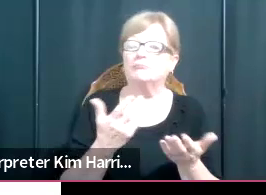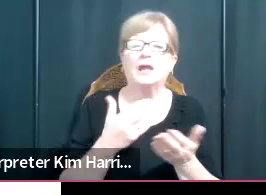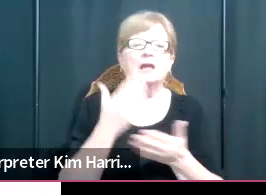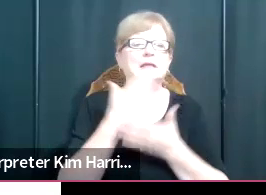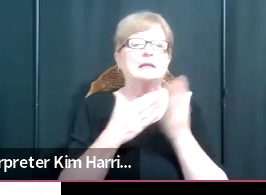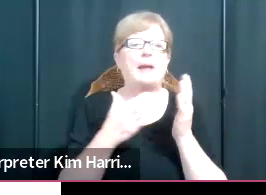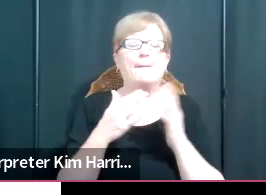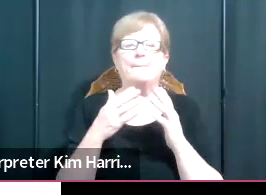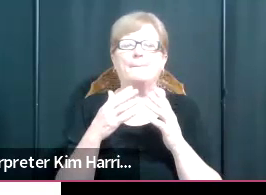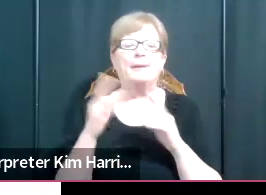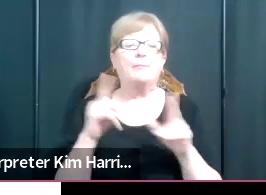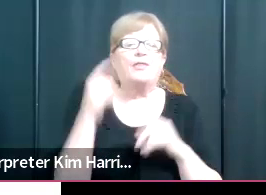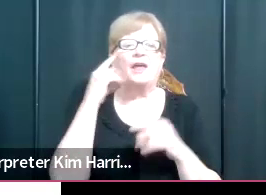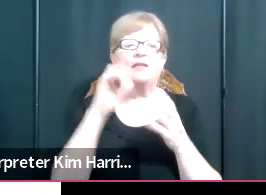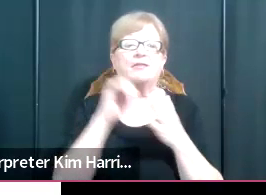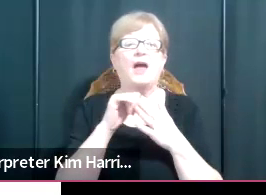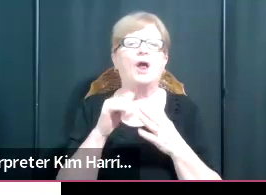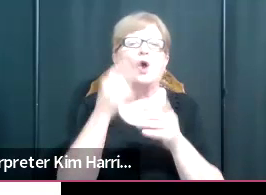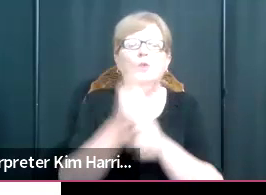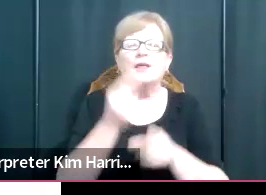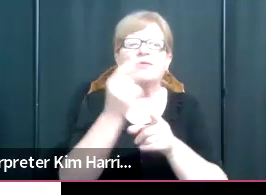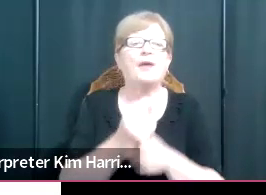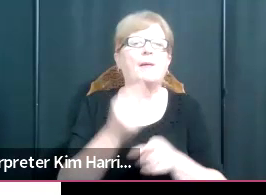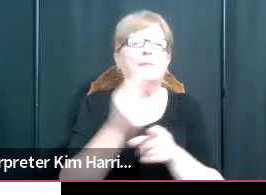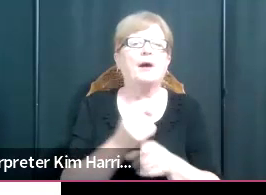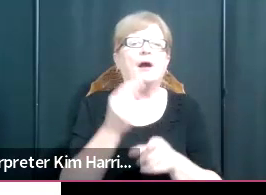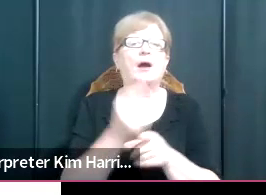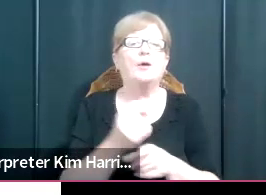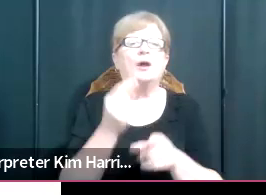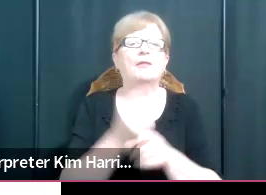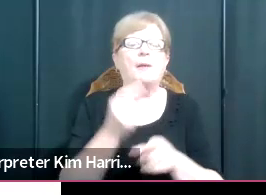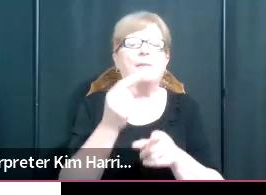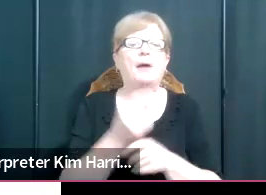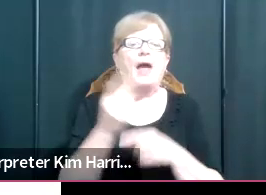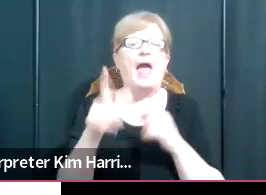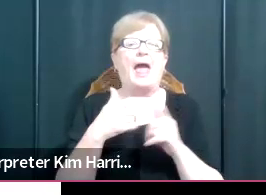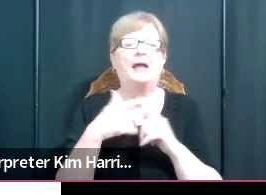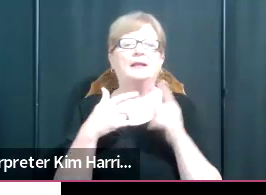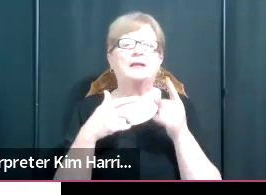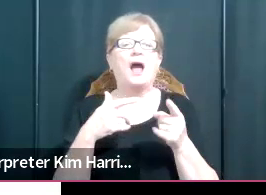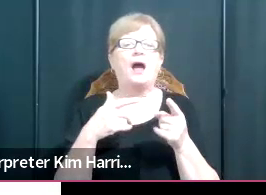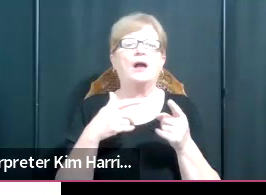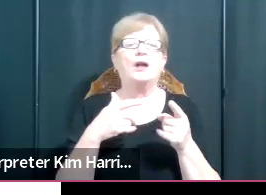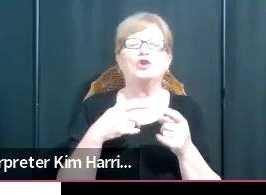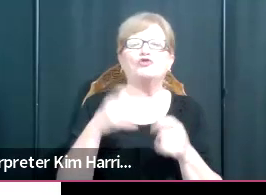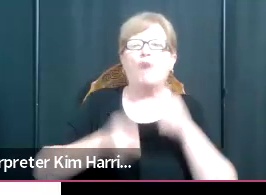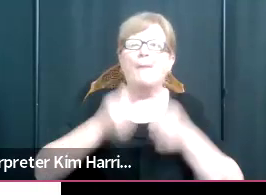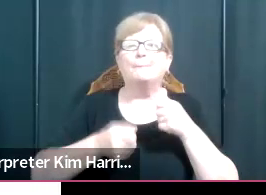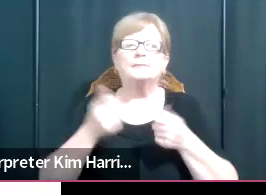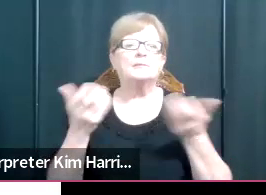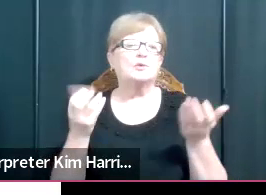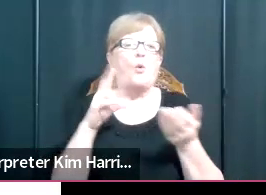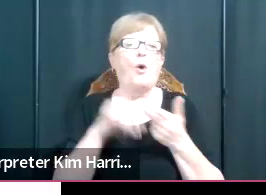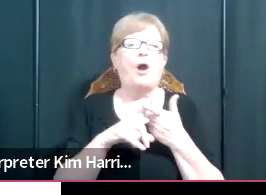be helpful in terms of rhythms and repetitive movements, and drums are useful for that. And electronic